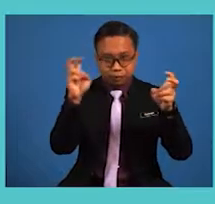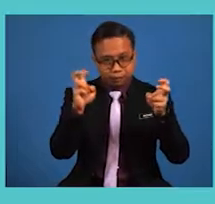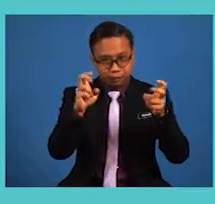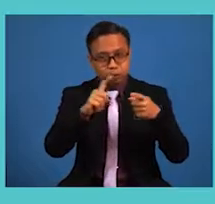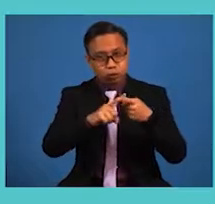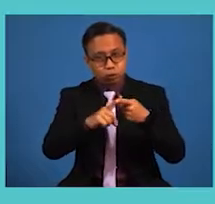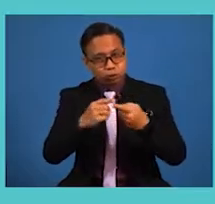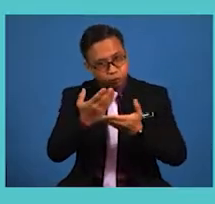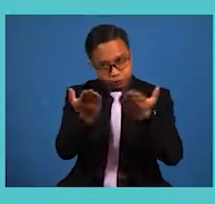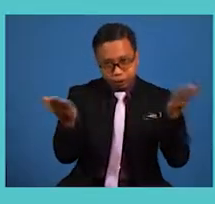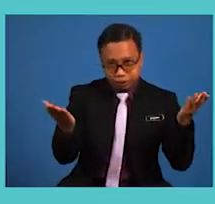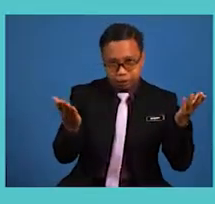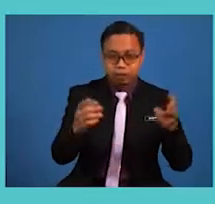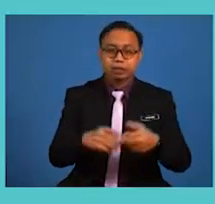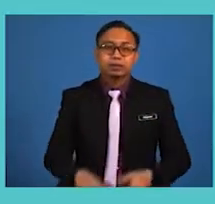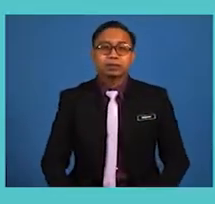introduction,